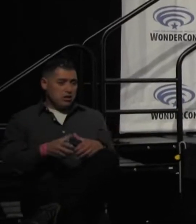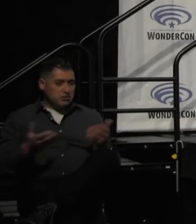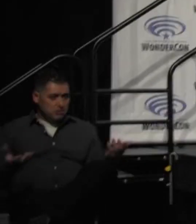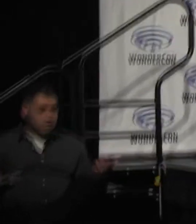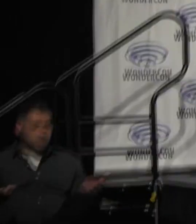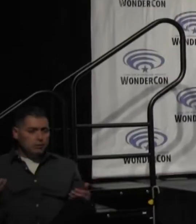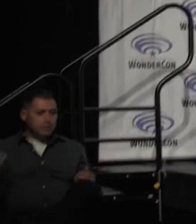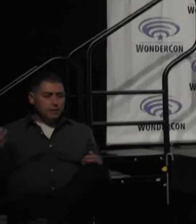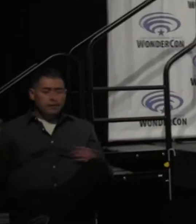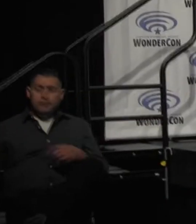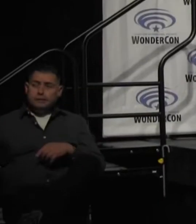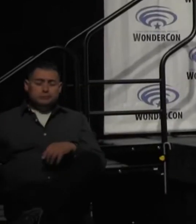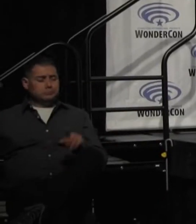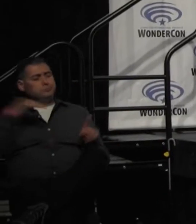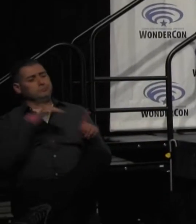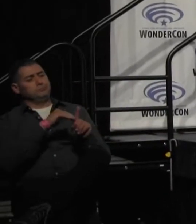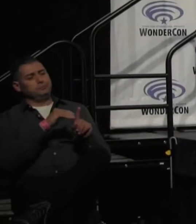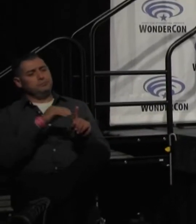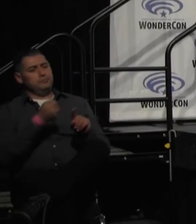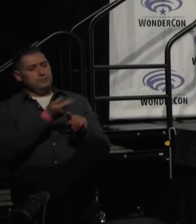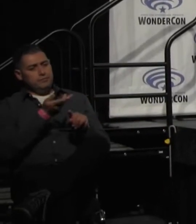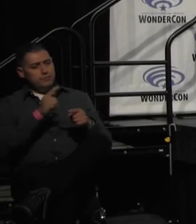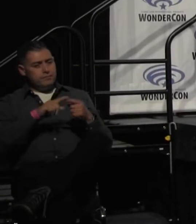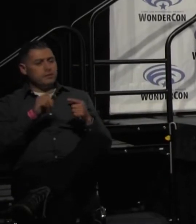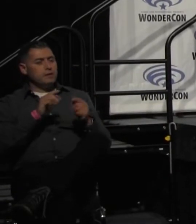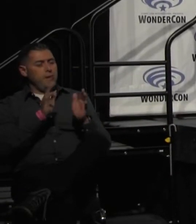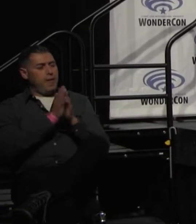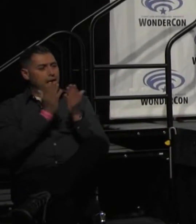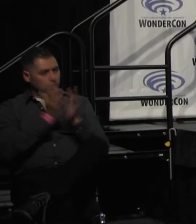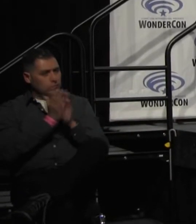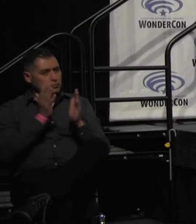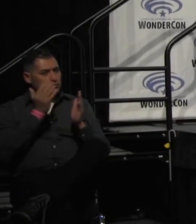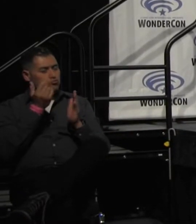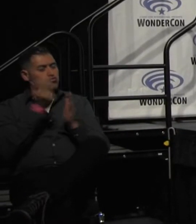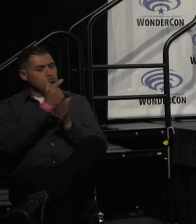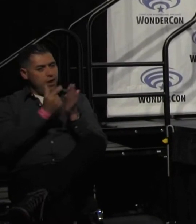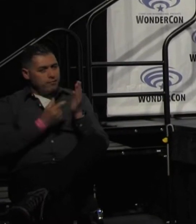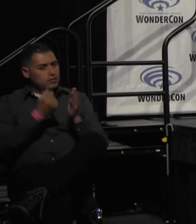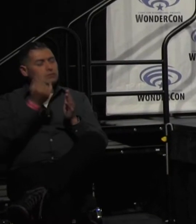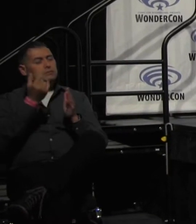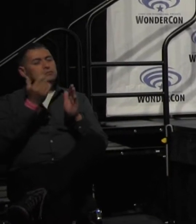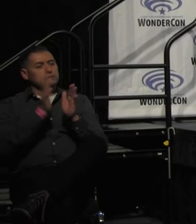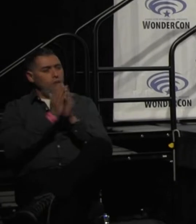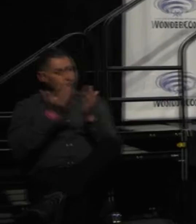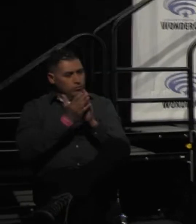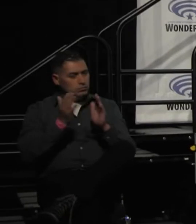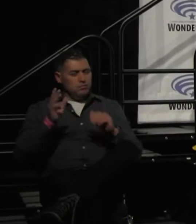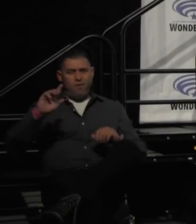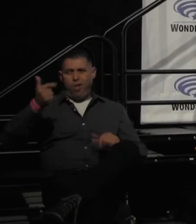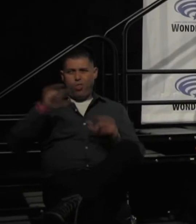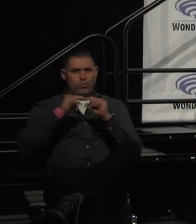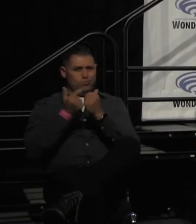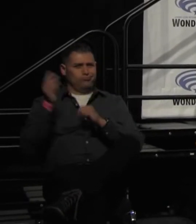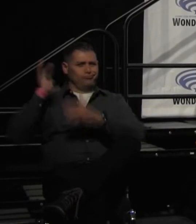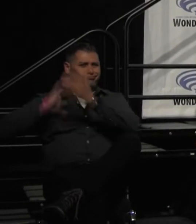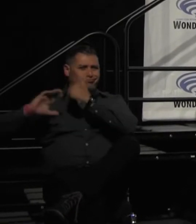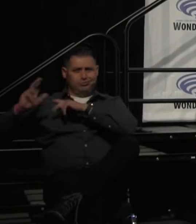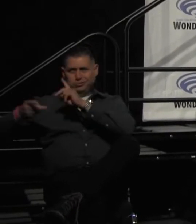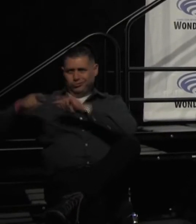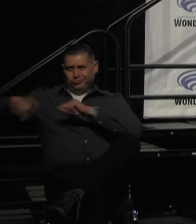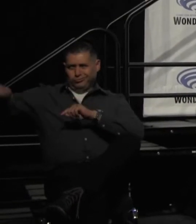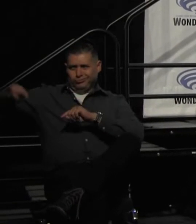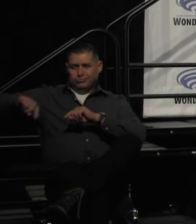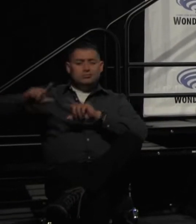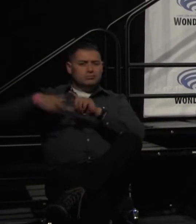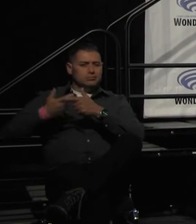to us and they had these series of graphic novels that they had done for other groups or other show business personalities,